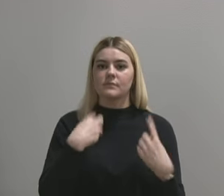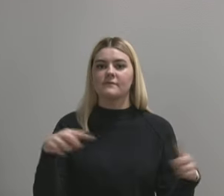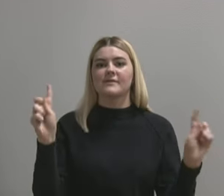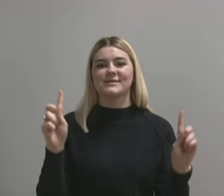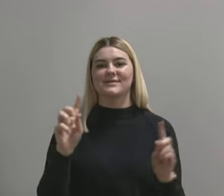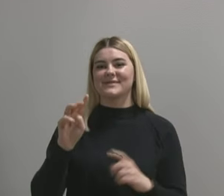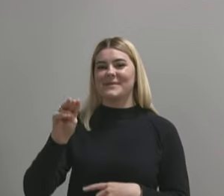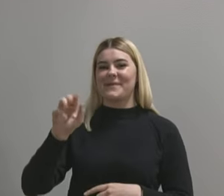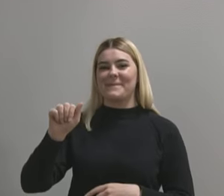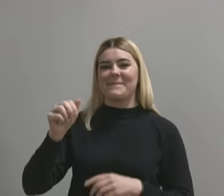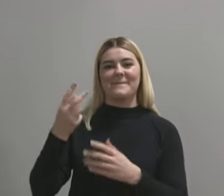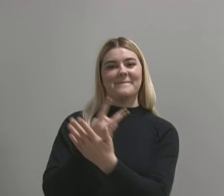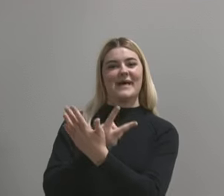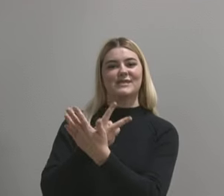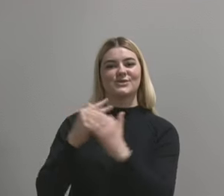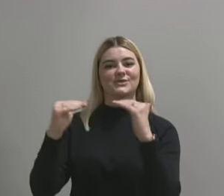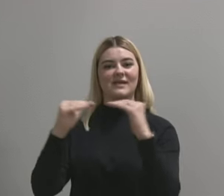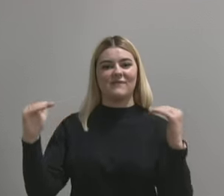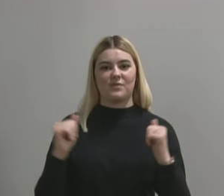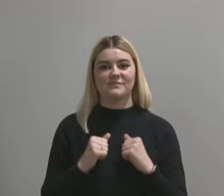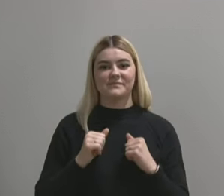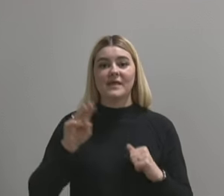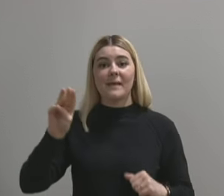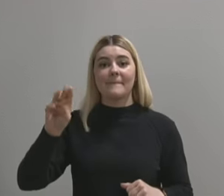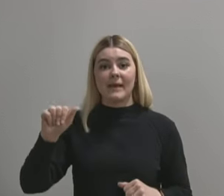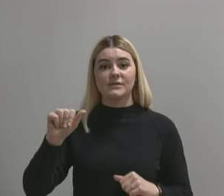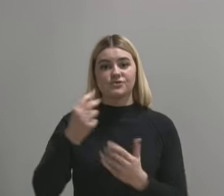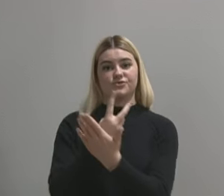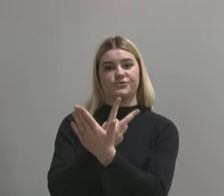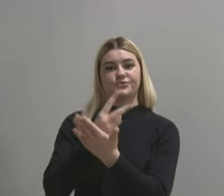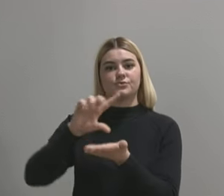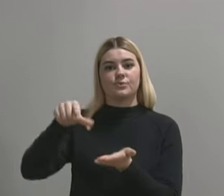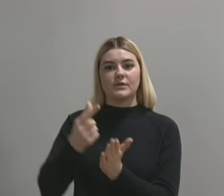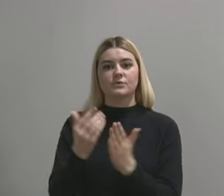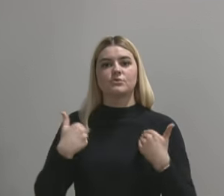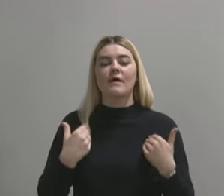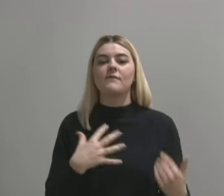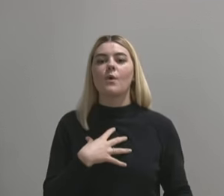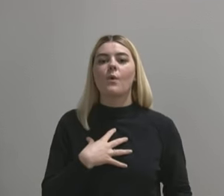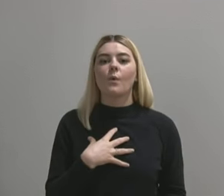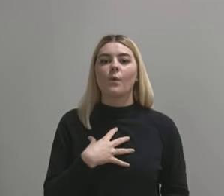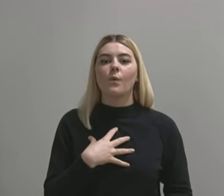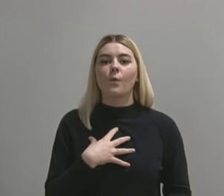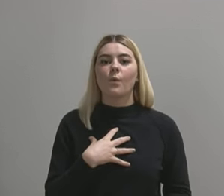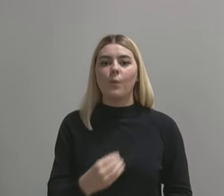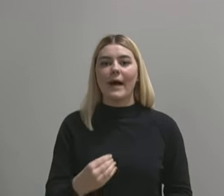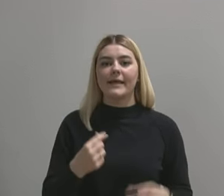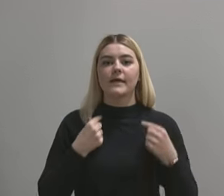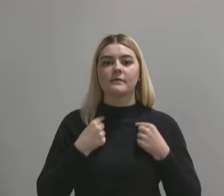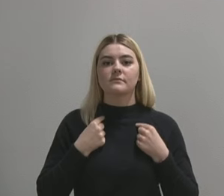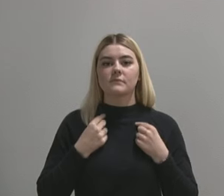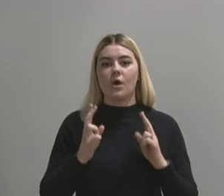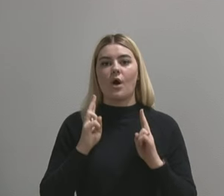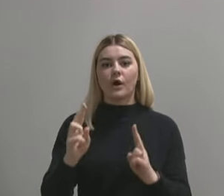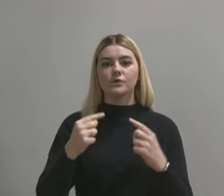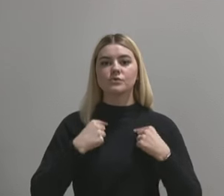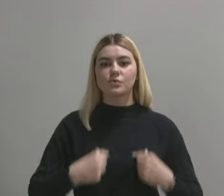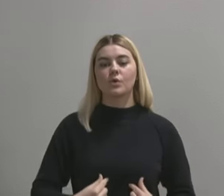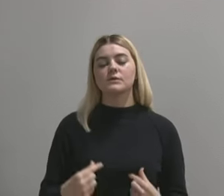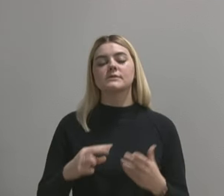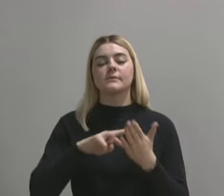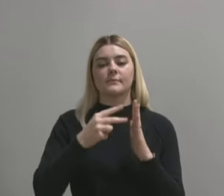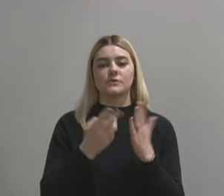honors. Master's graduates who are wearing white honor cords, which signify academic recognition and an overall GPA